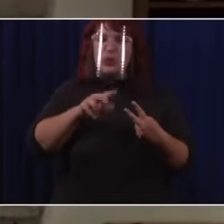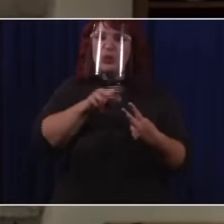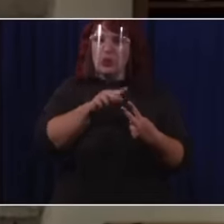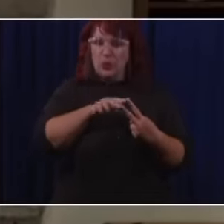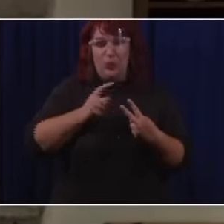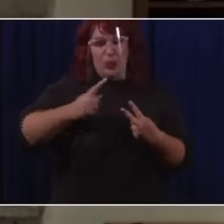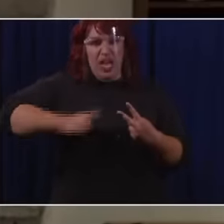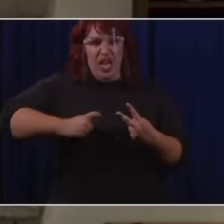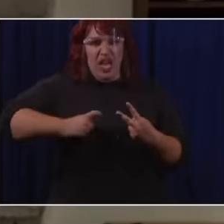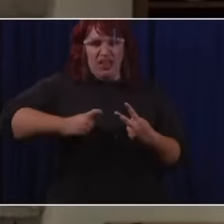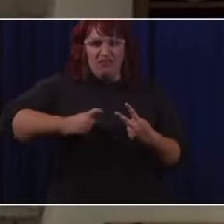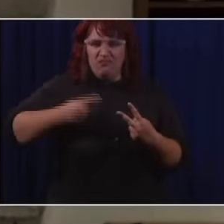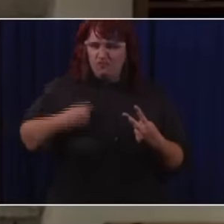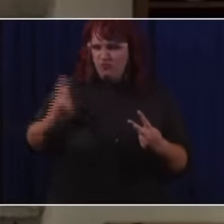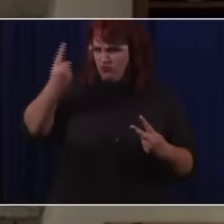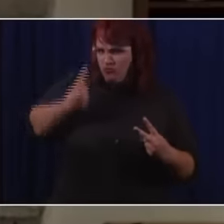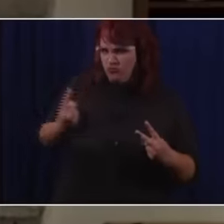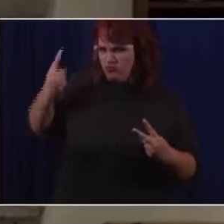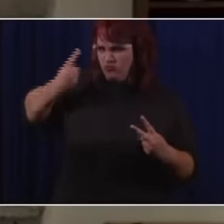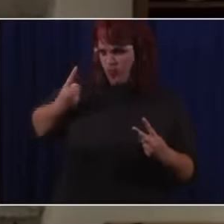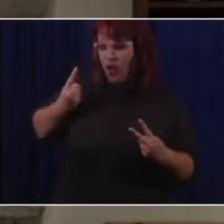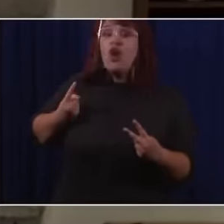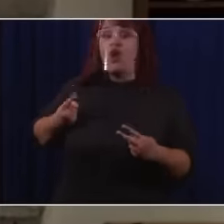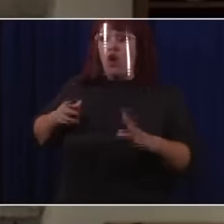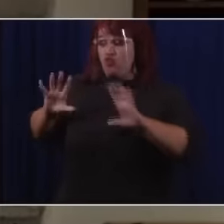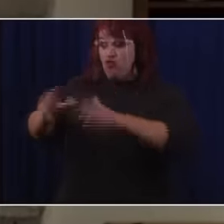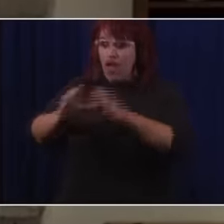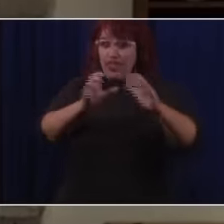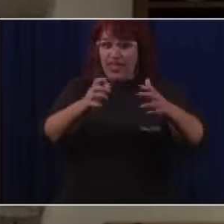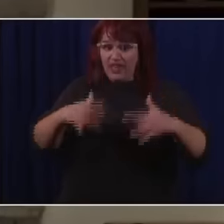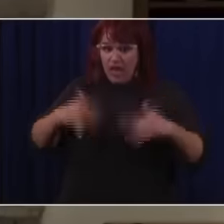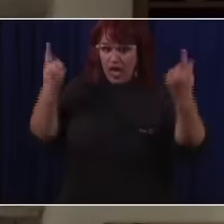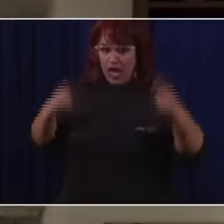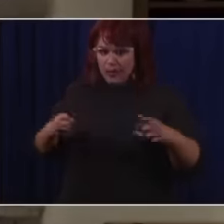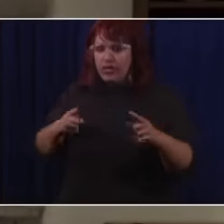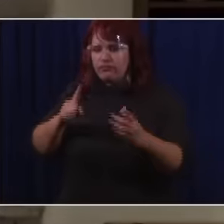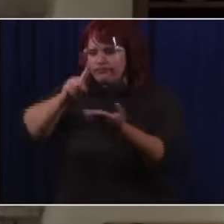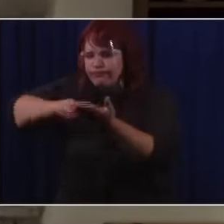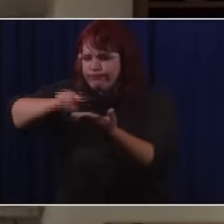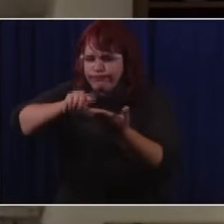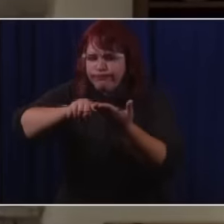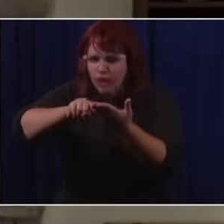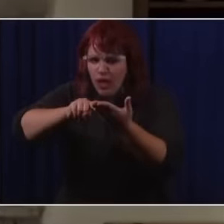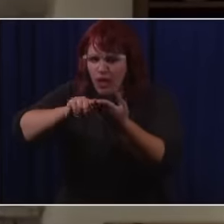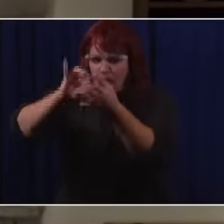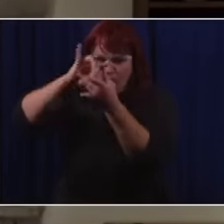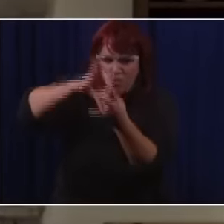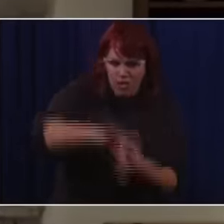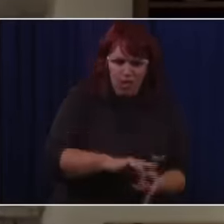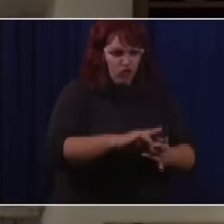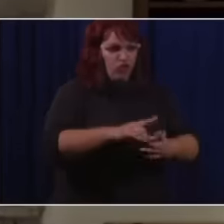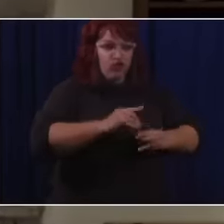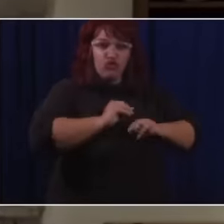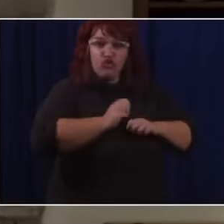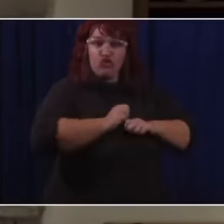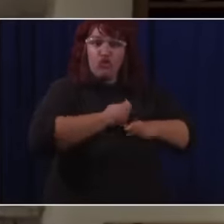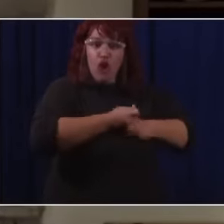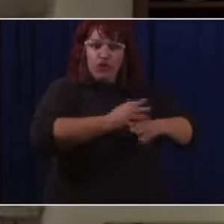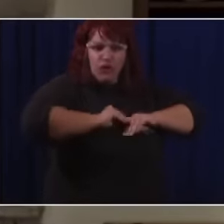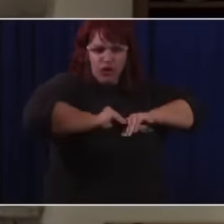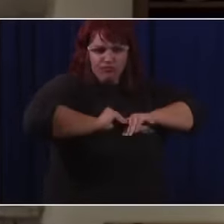and any cases that had tested positive? Yeah, I'll ask the local health departments. As I recall, but I've got to